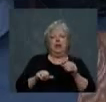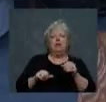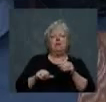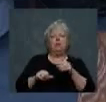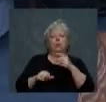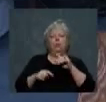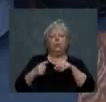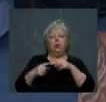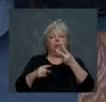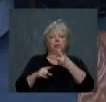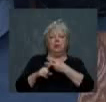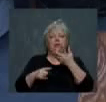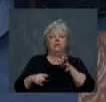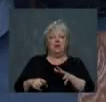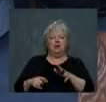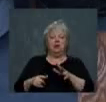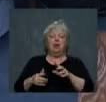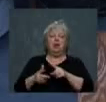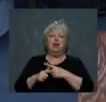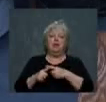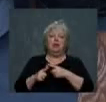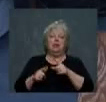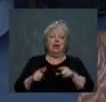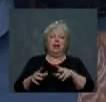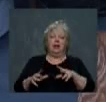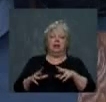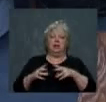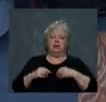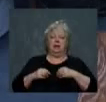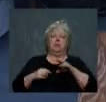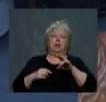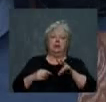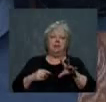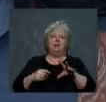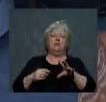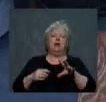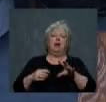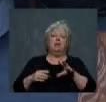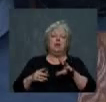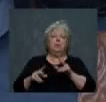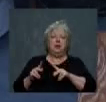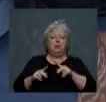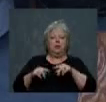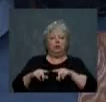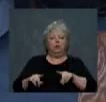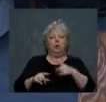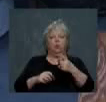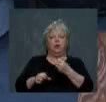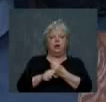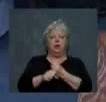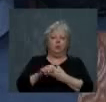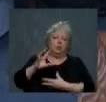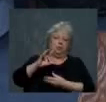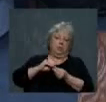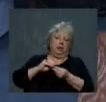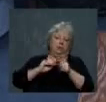months, 75 residents can be accommodated during the course of the year, which amounts to